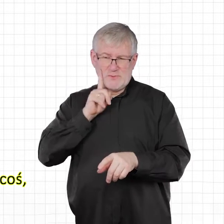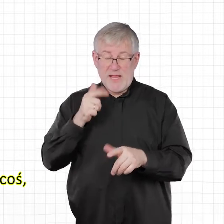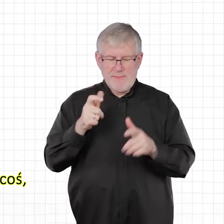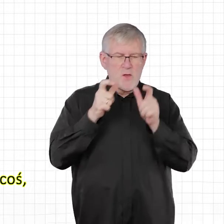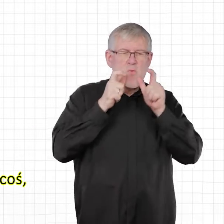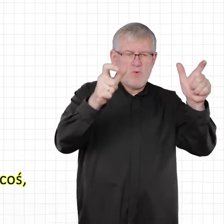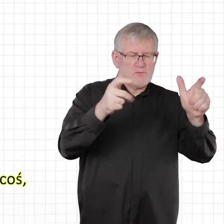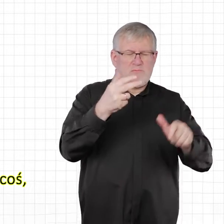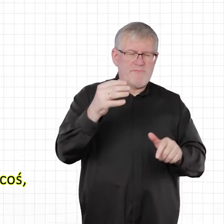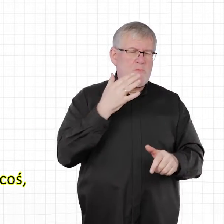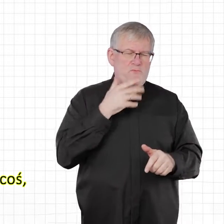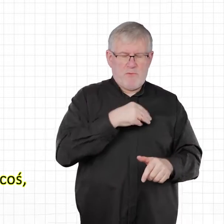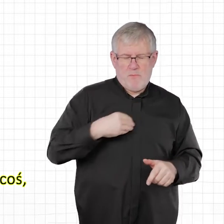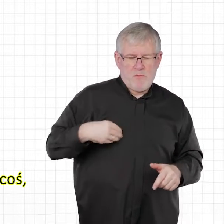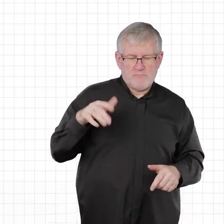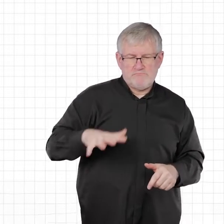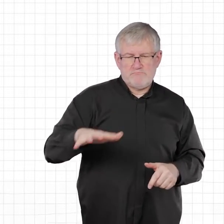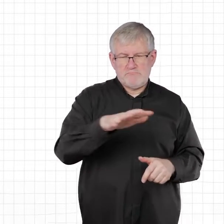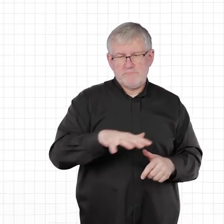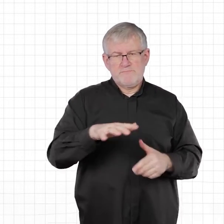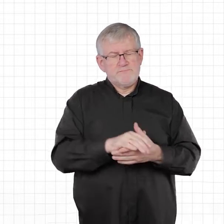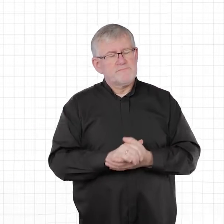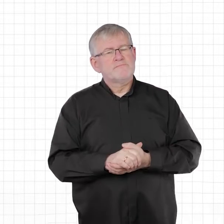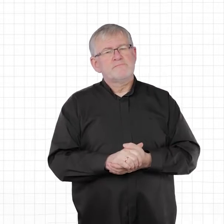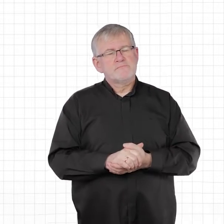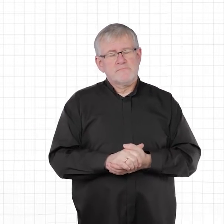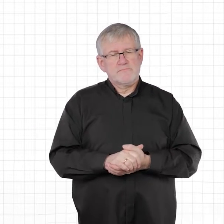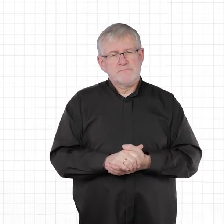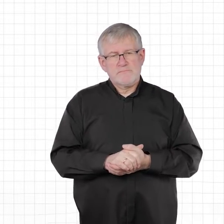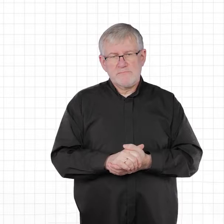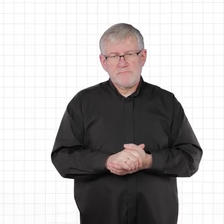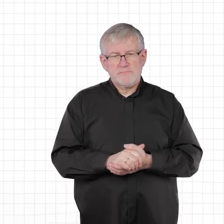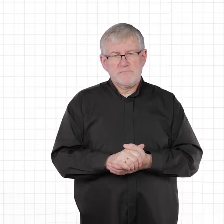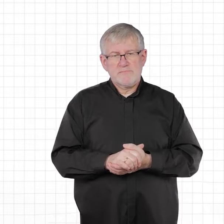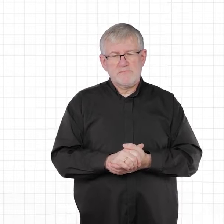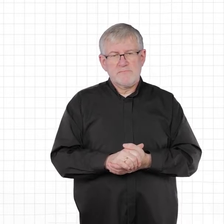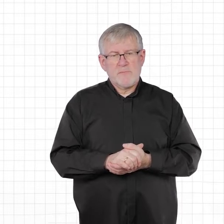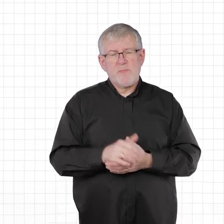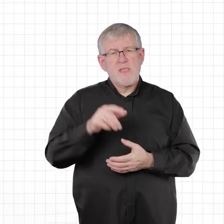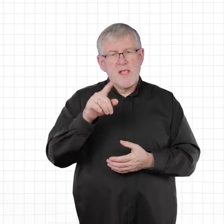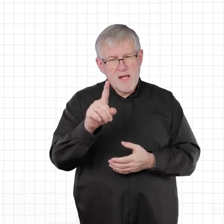be effective for a very long time. Because one workshop,